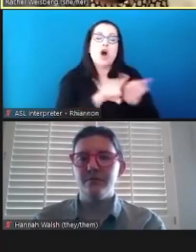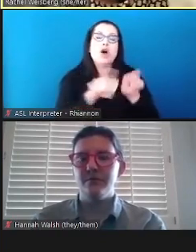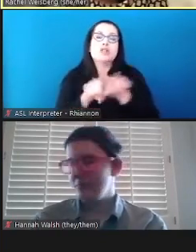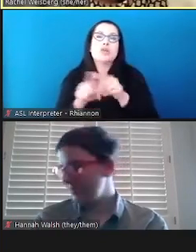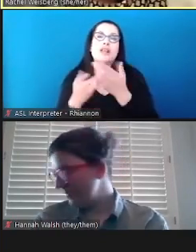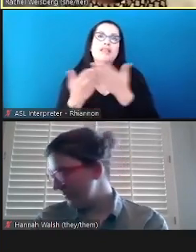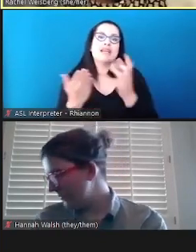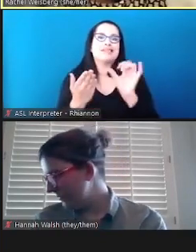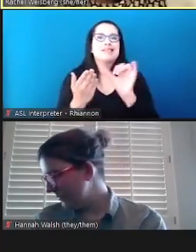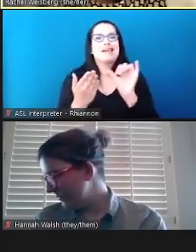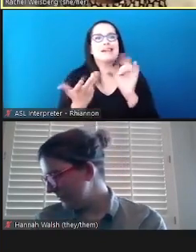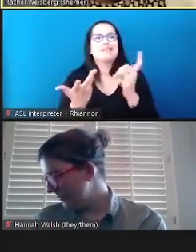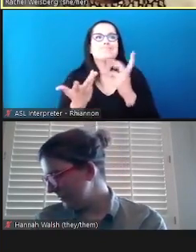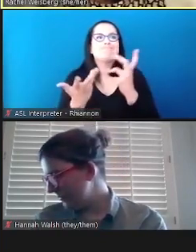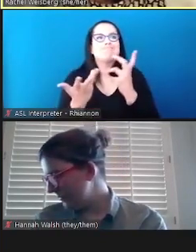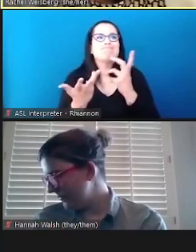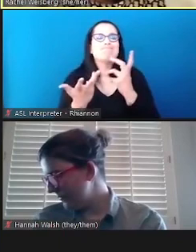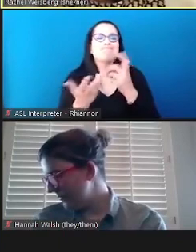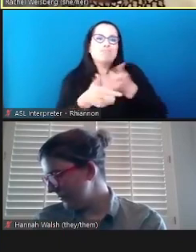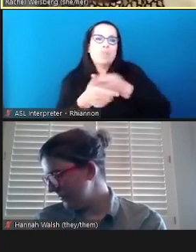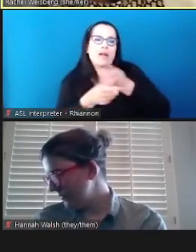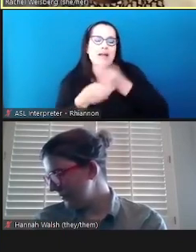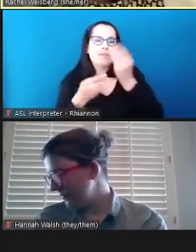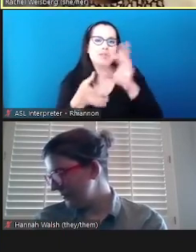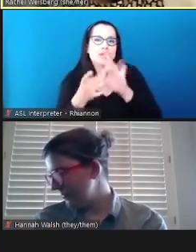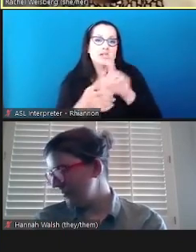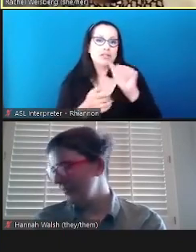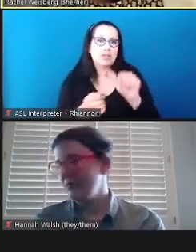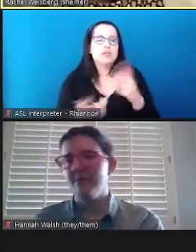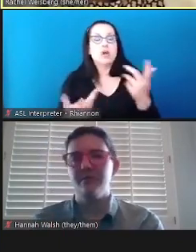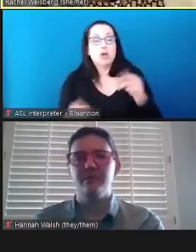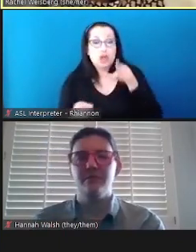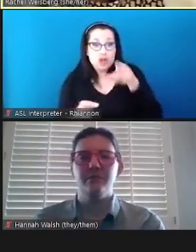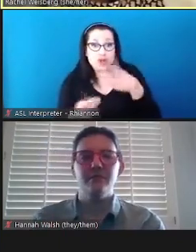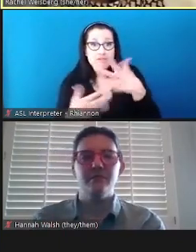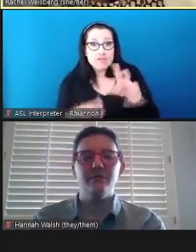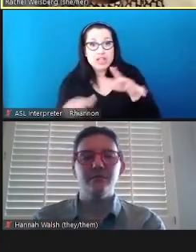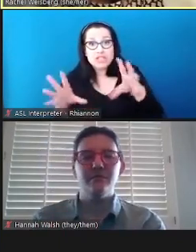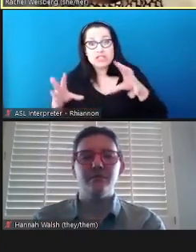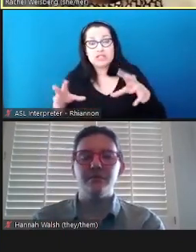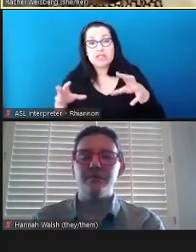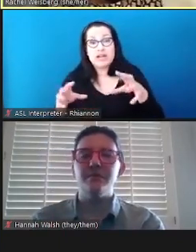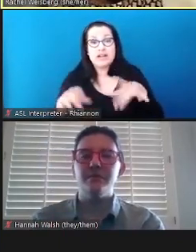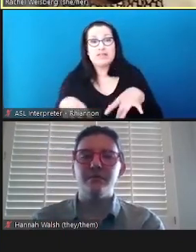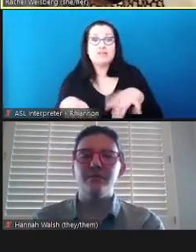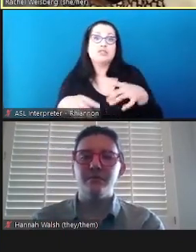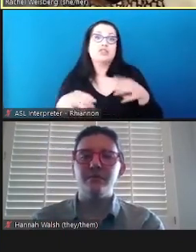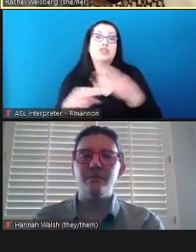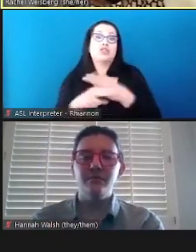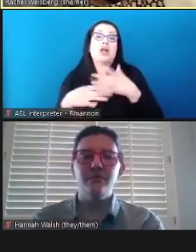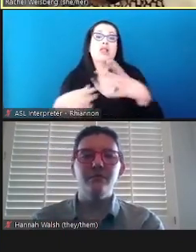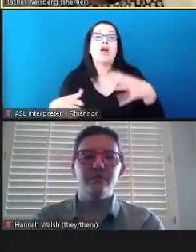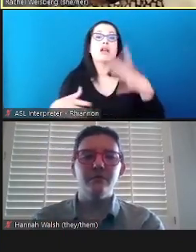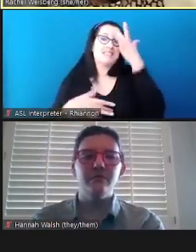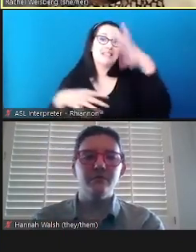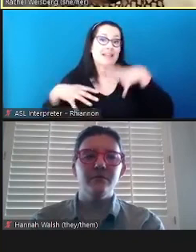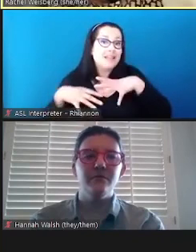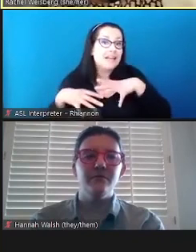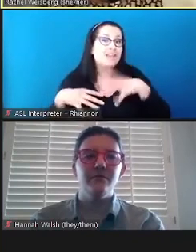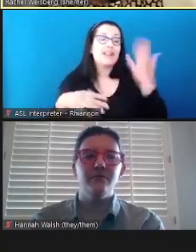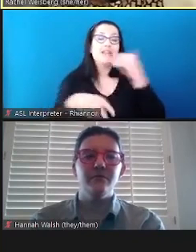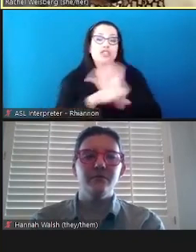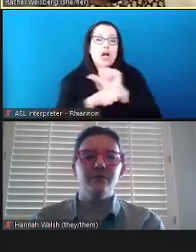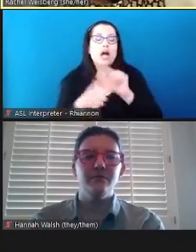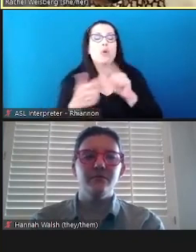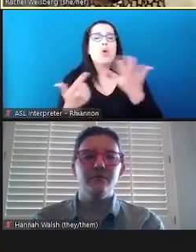the information about a disability. So something like, have you taken a lot of sick leave at your last job? Or what medications are you on, right? Because